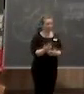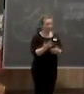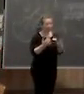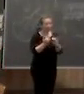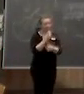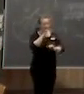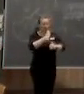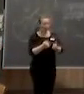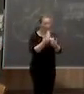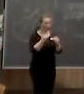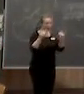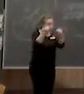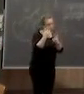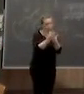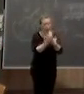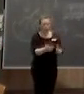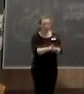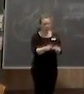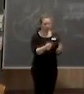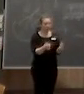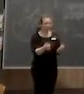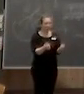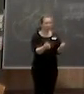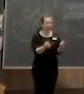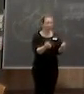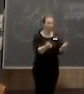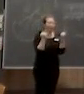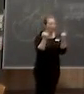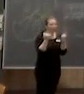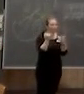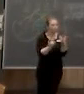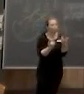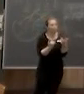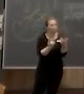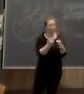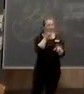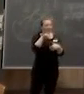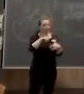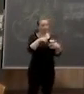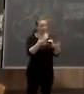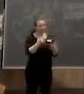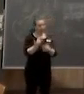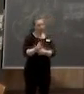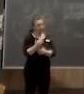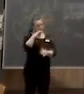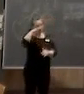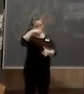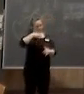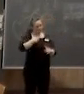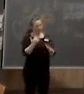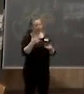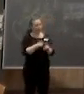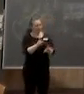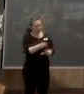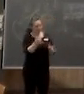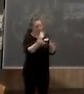and structure and power, whether you have people, business in the management boards is